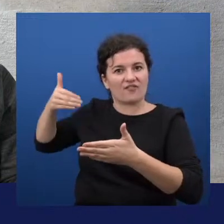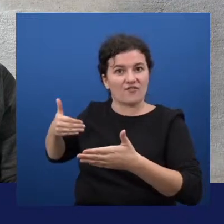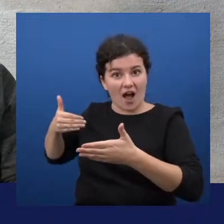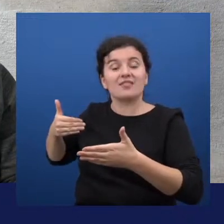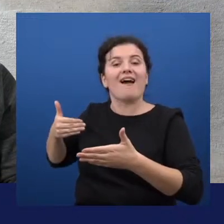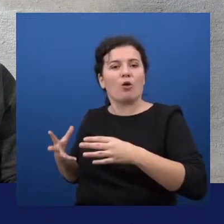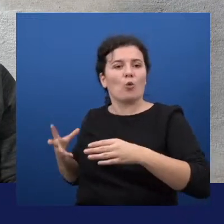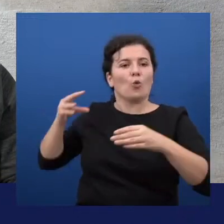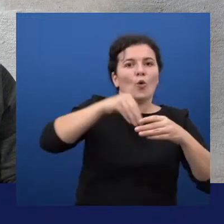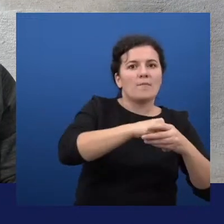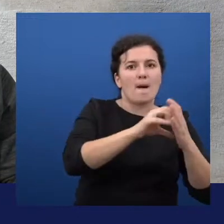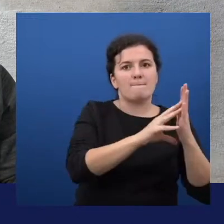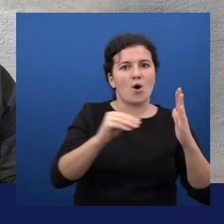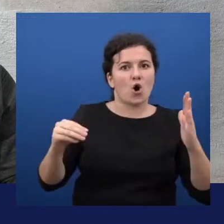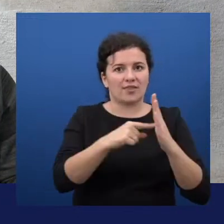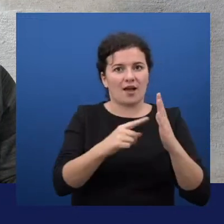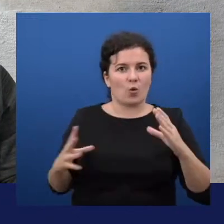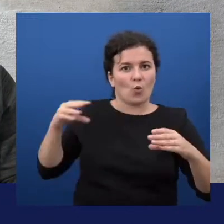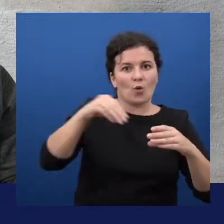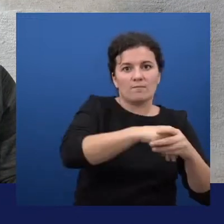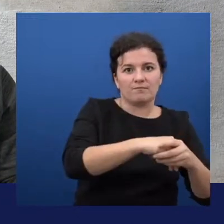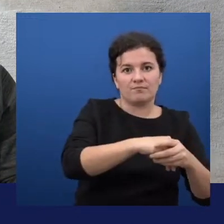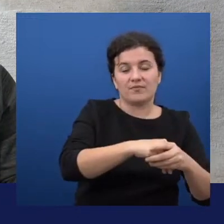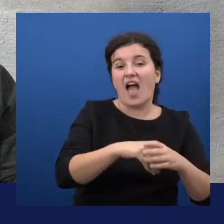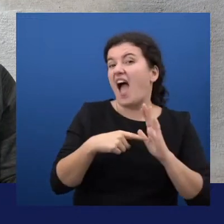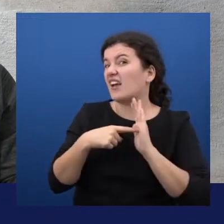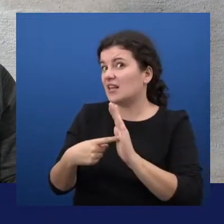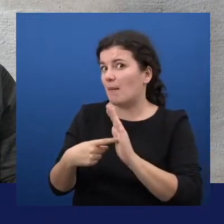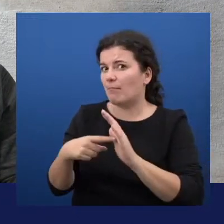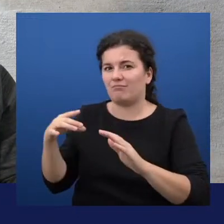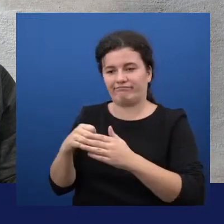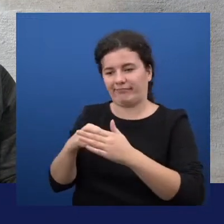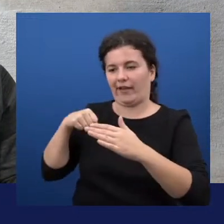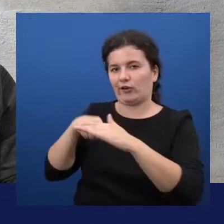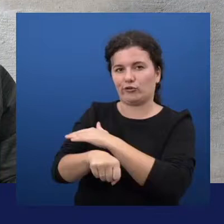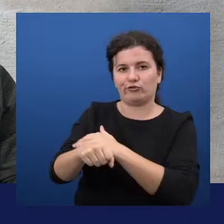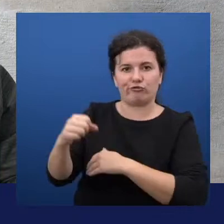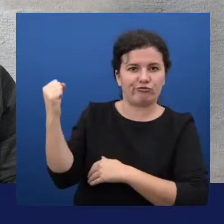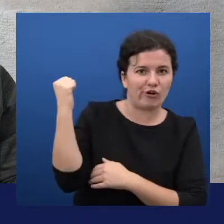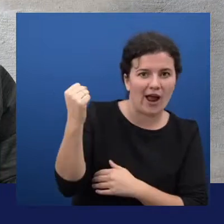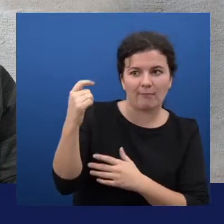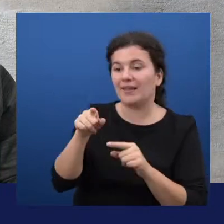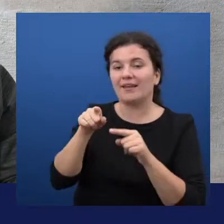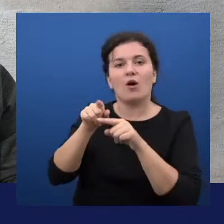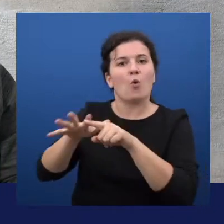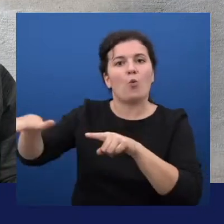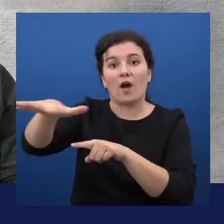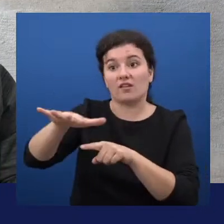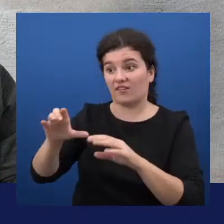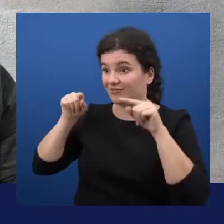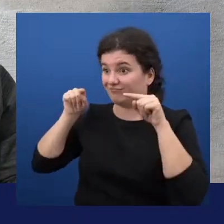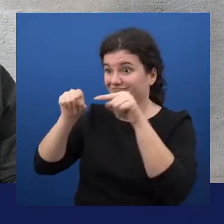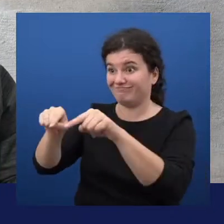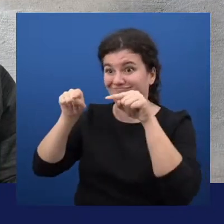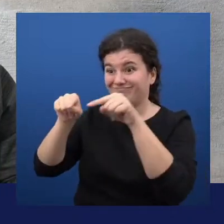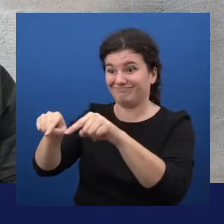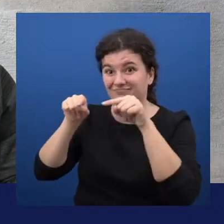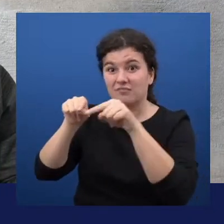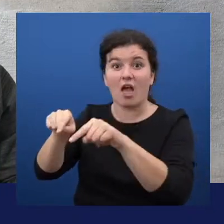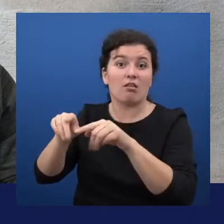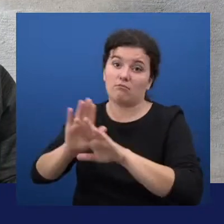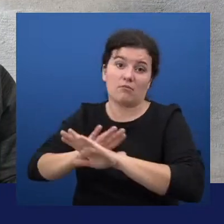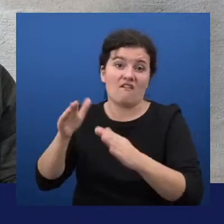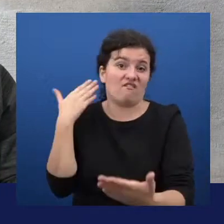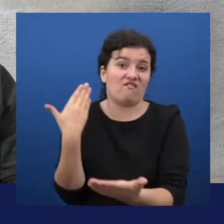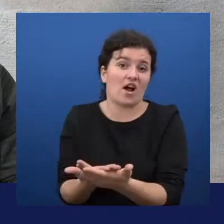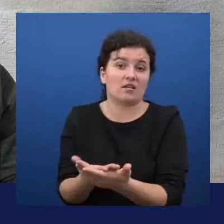find where it were. So and as said before, I think we humans are already biased. So how can you get